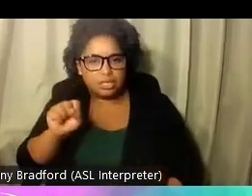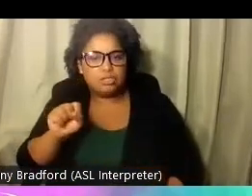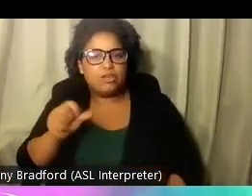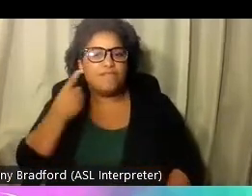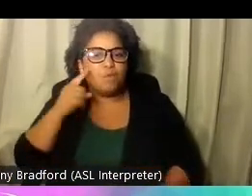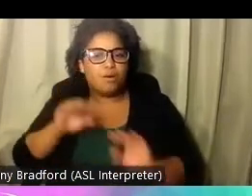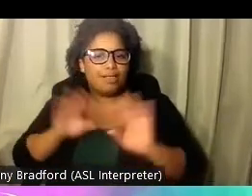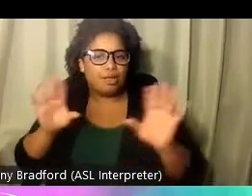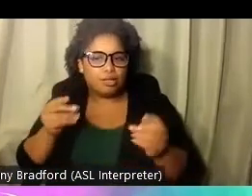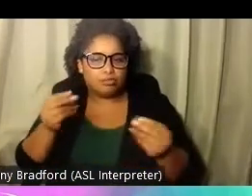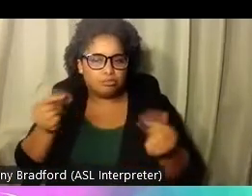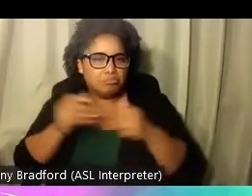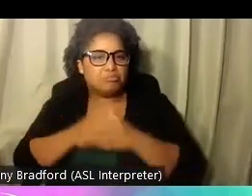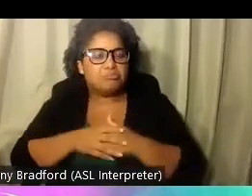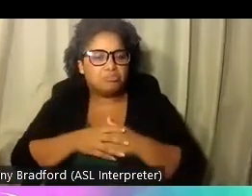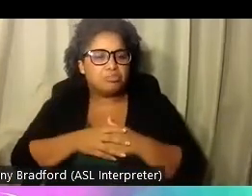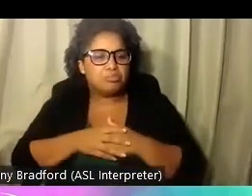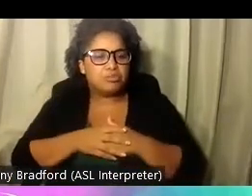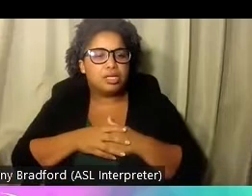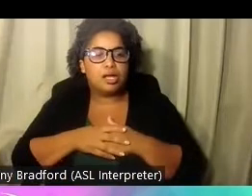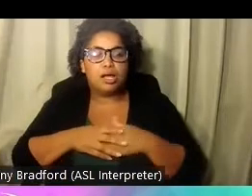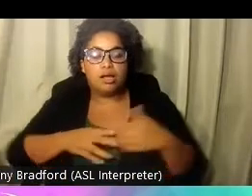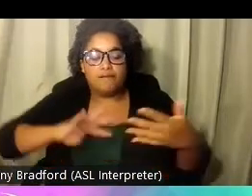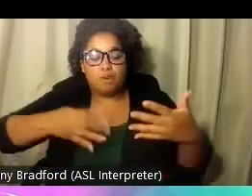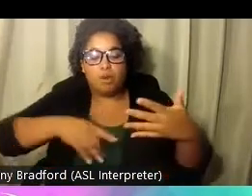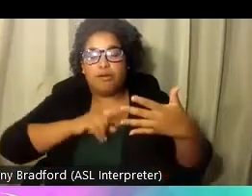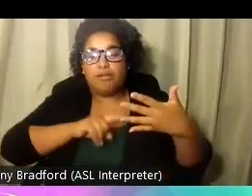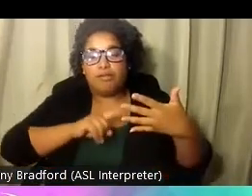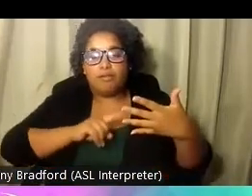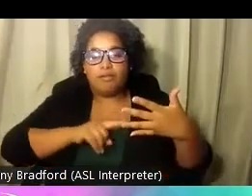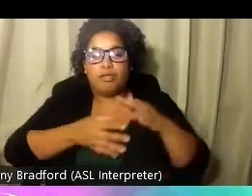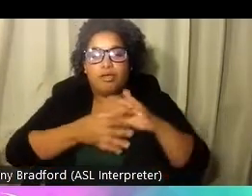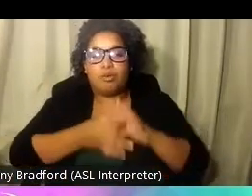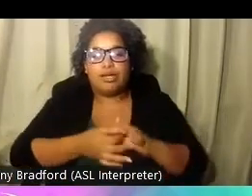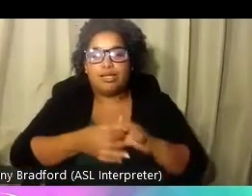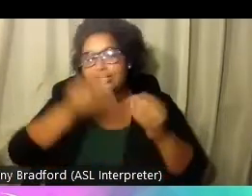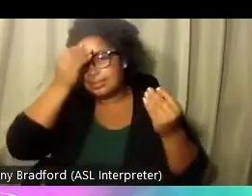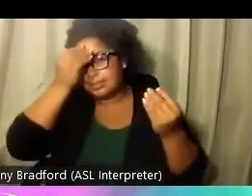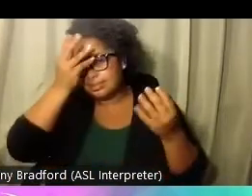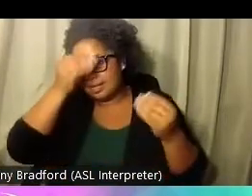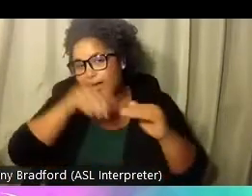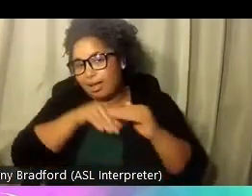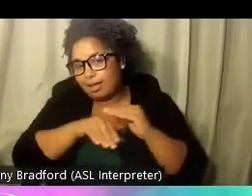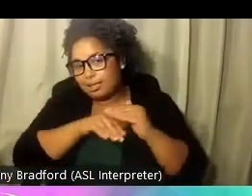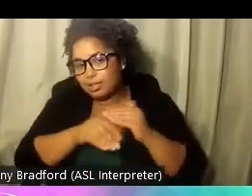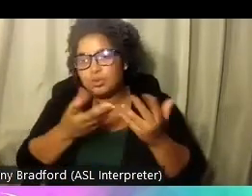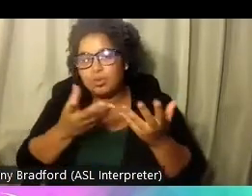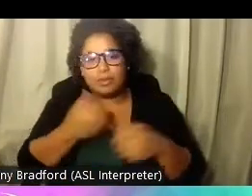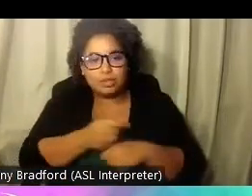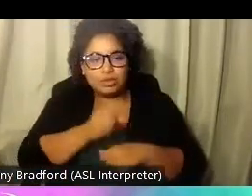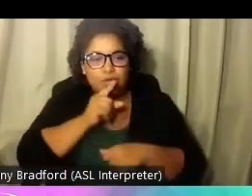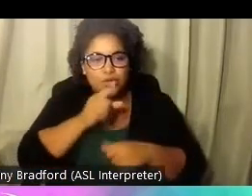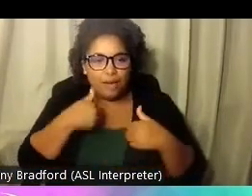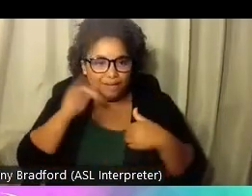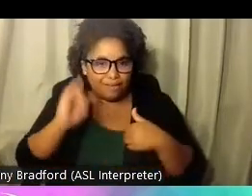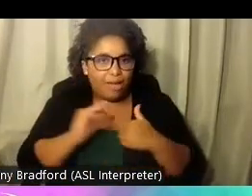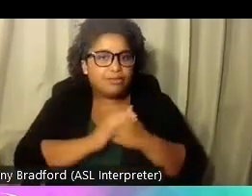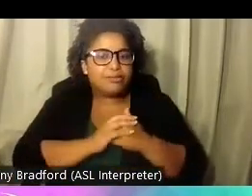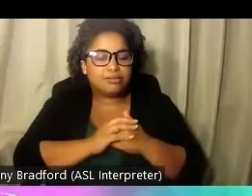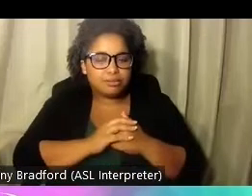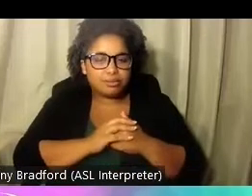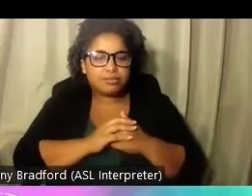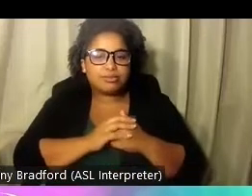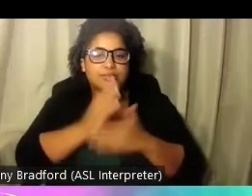clarity. My fourth tip is regarding data access. You'll want to make sure that you have that. Some